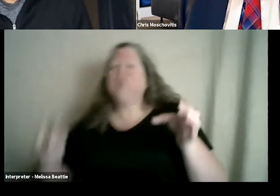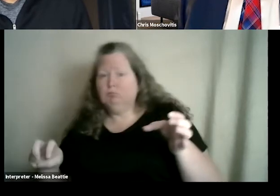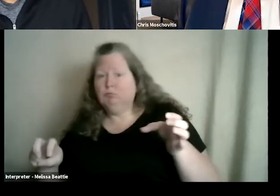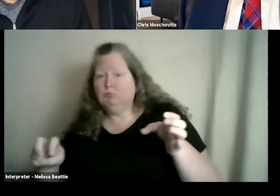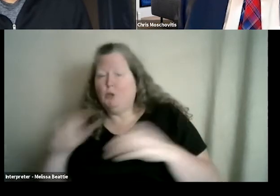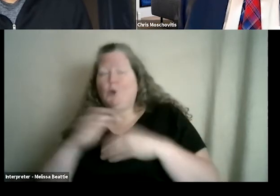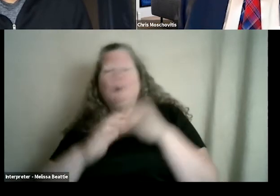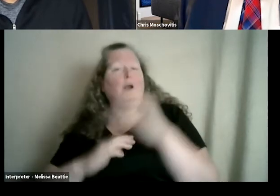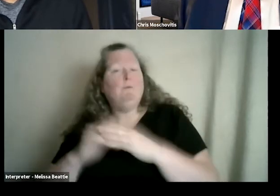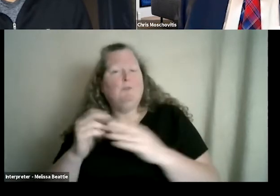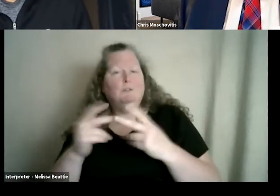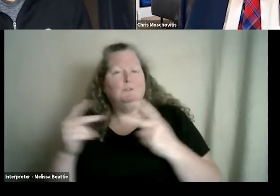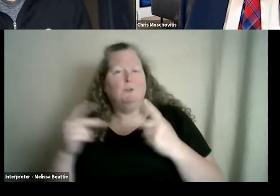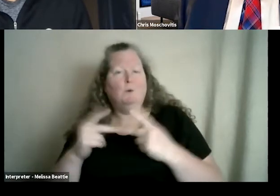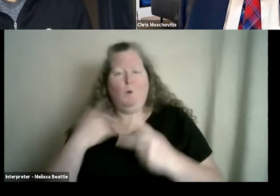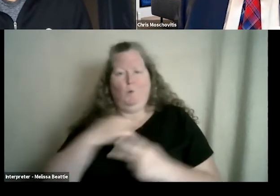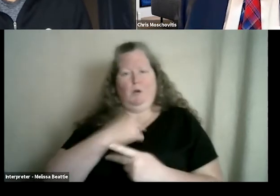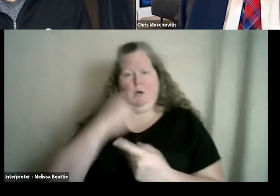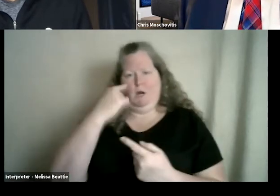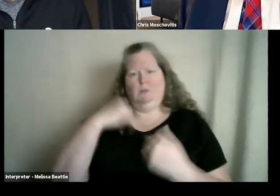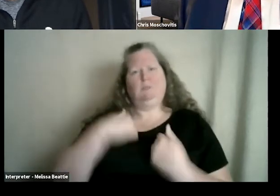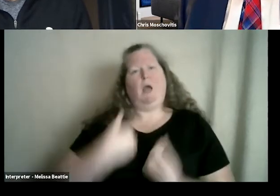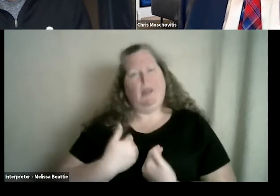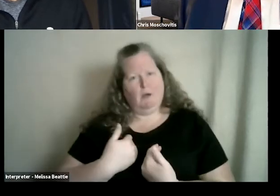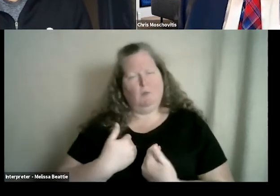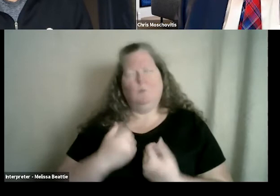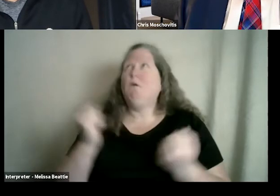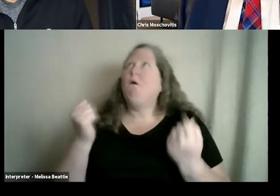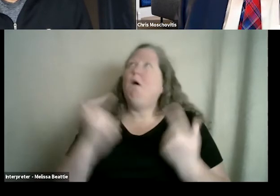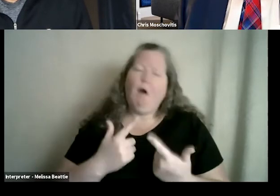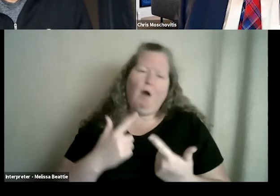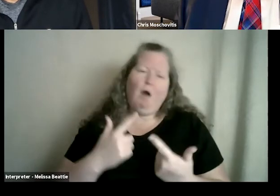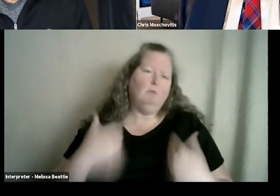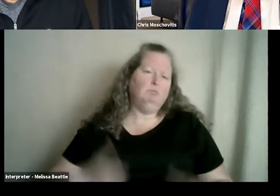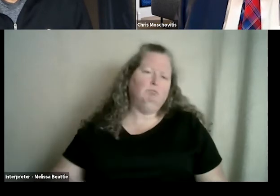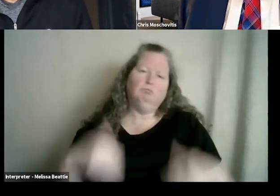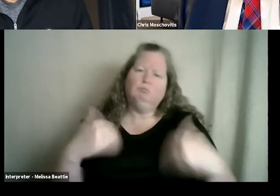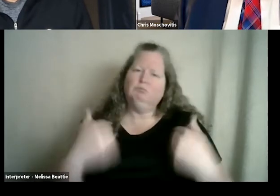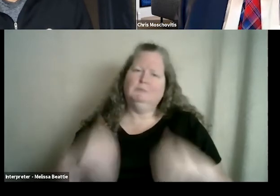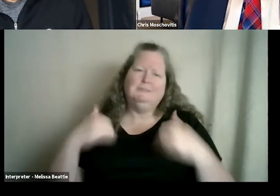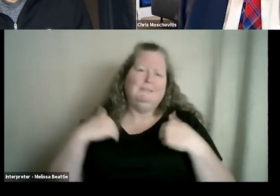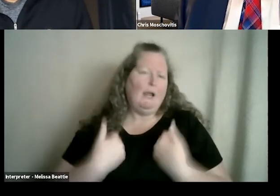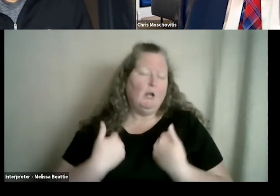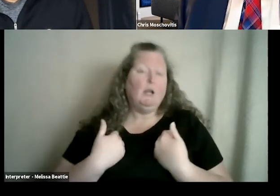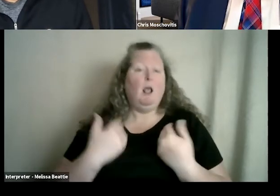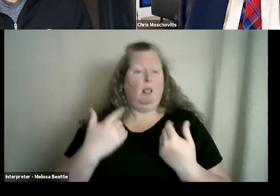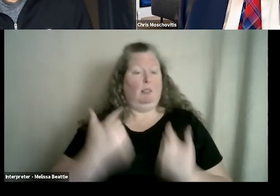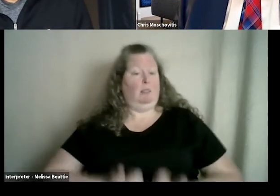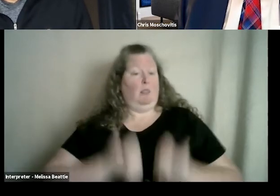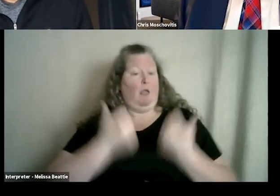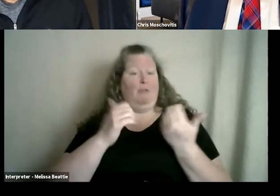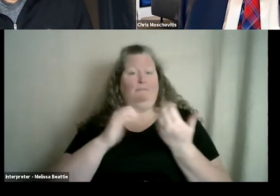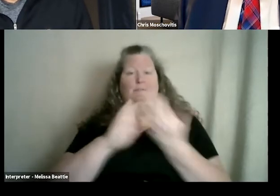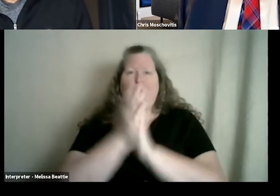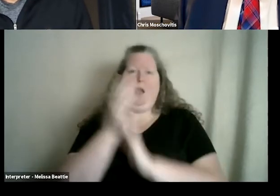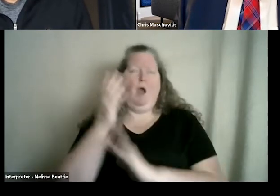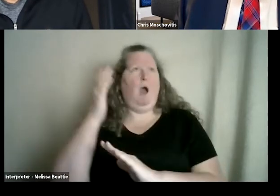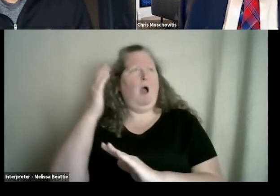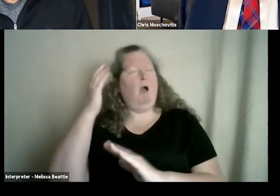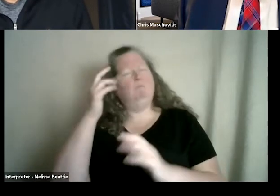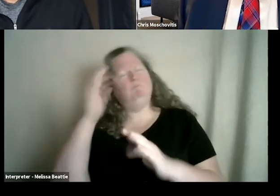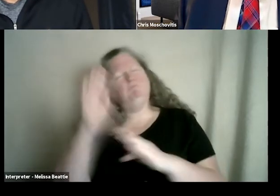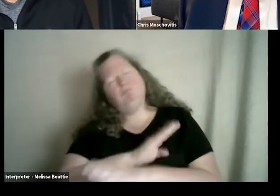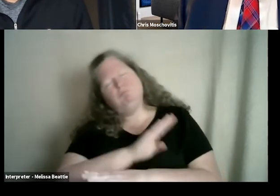We're tired. We're all very tired. Life has become frantic. We're all working